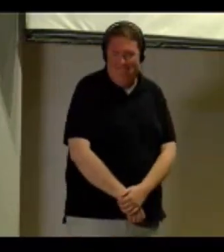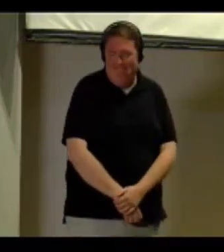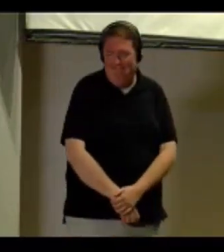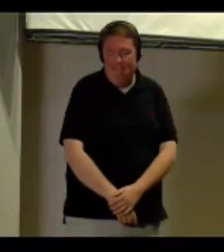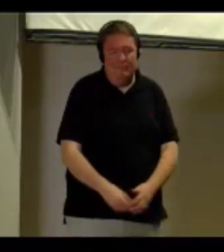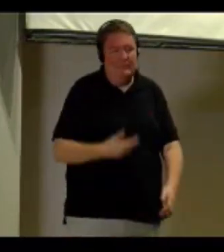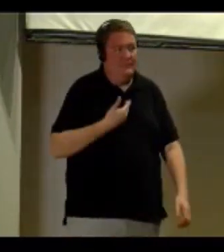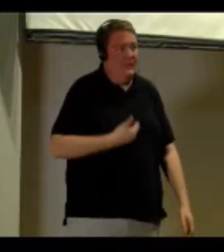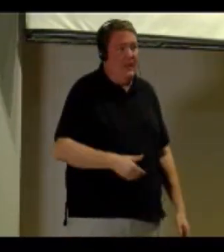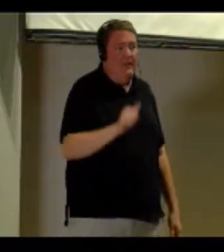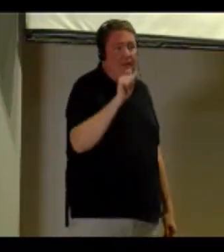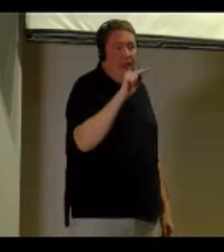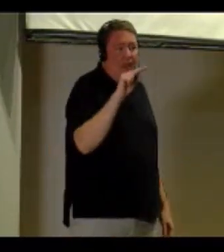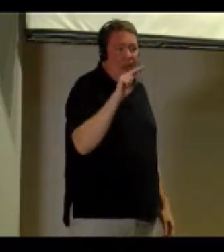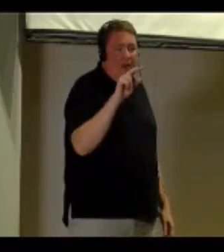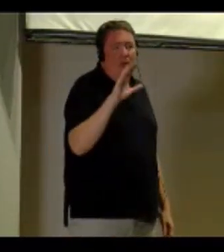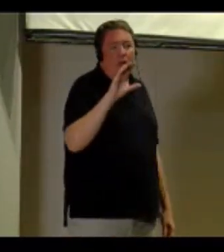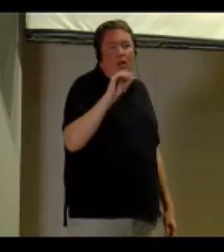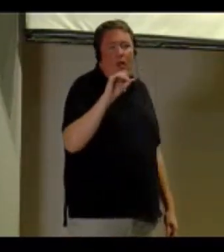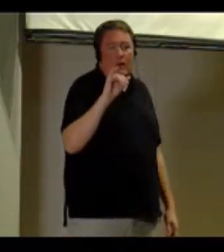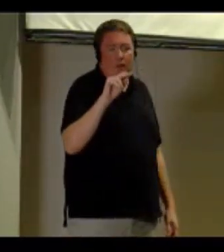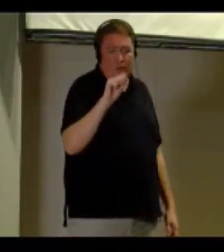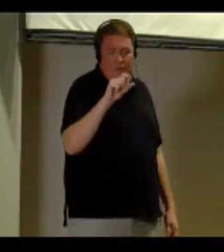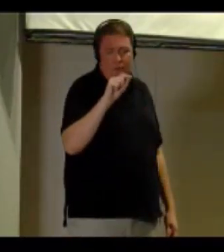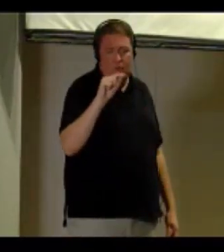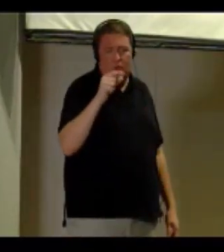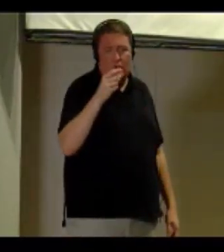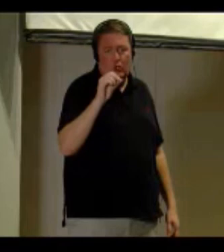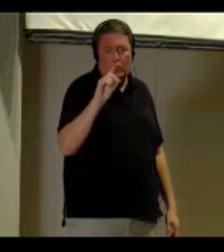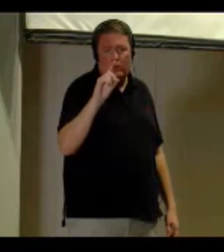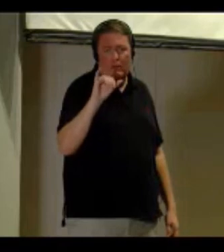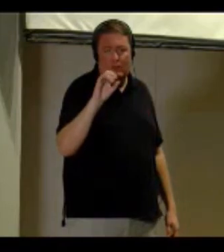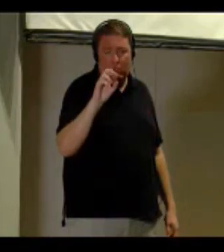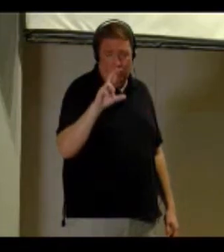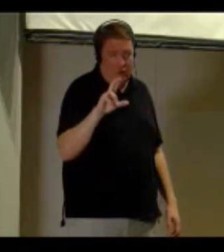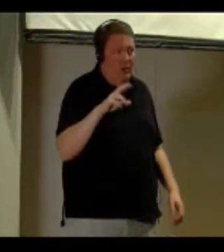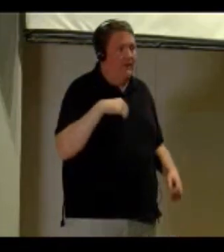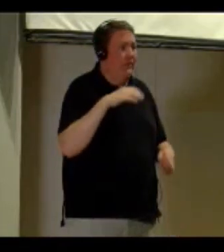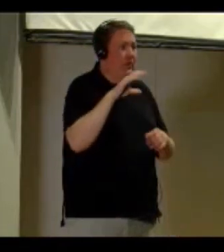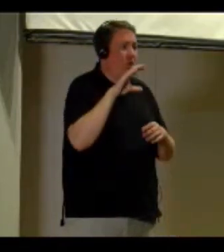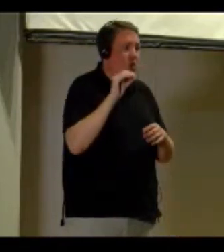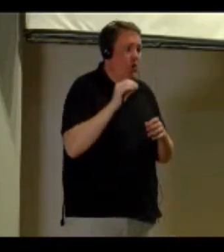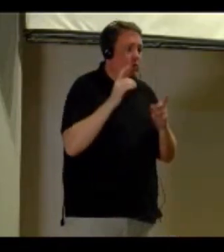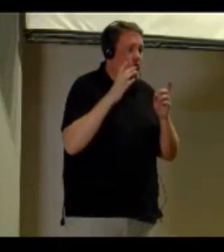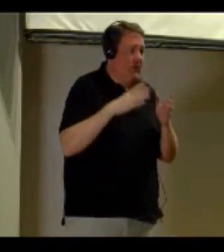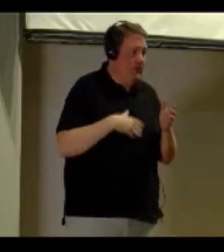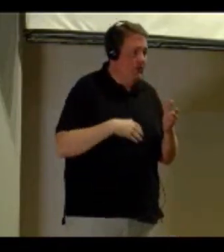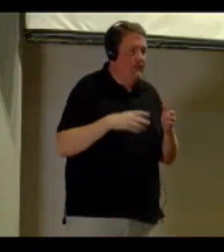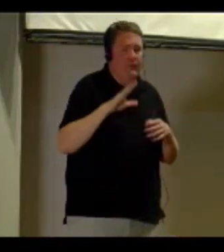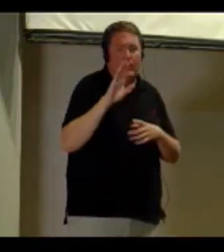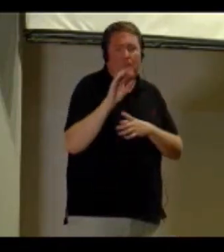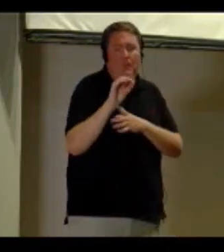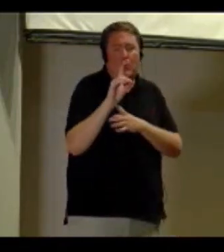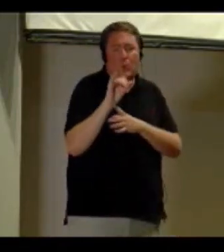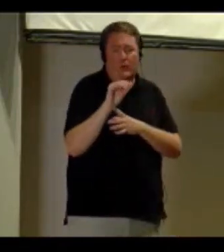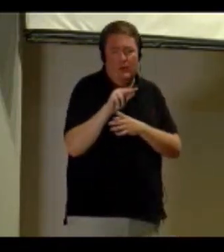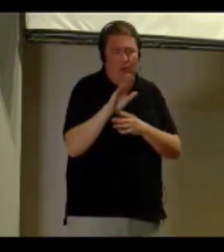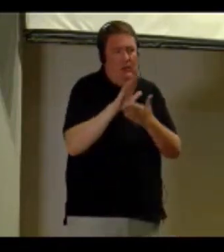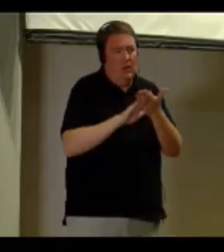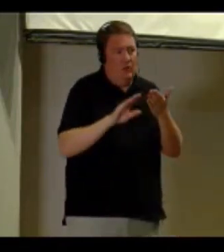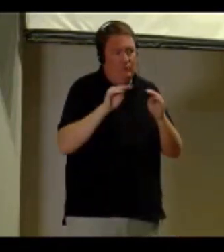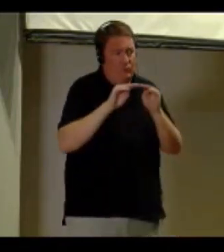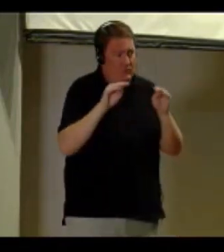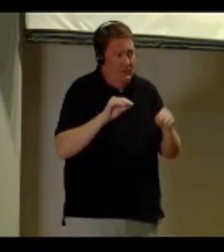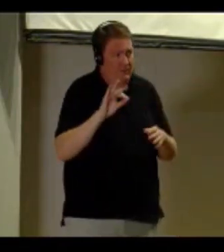I'm Ann Collins Goodyear, co-director of the Bowdoin College Museum of Art, and a